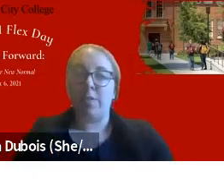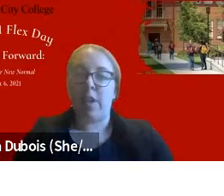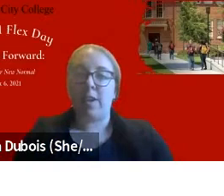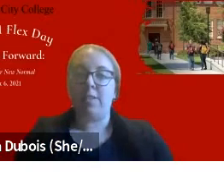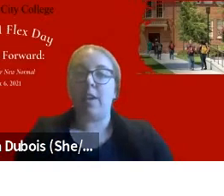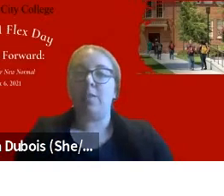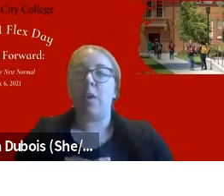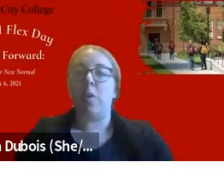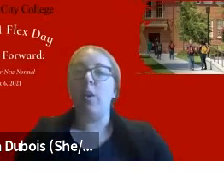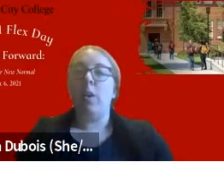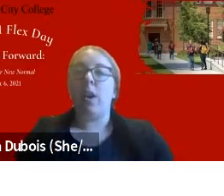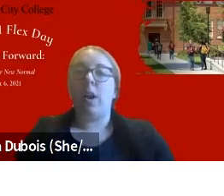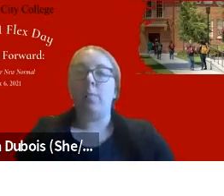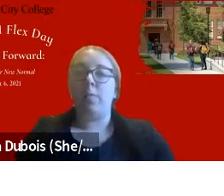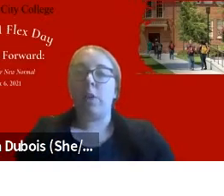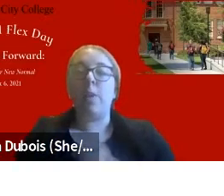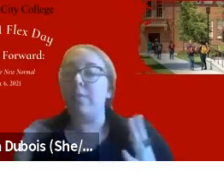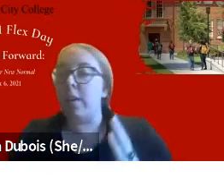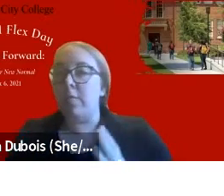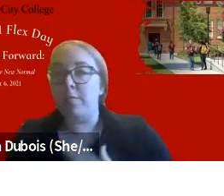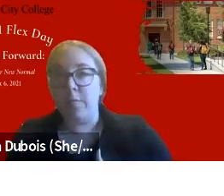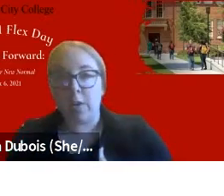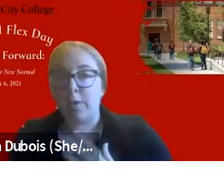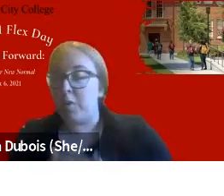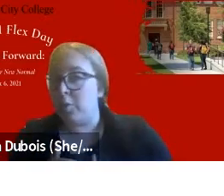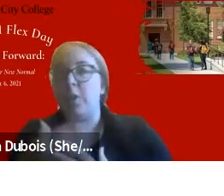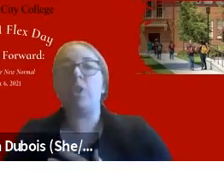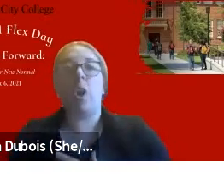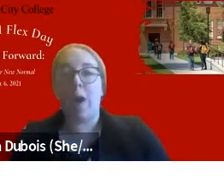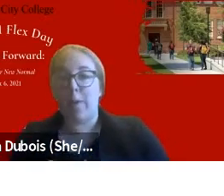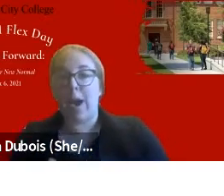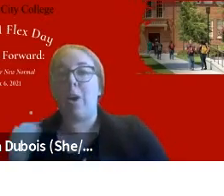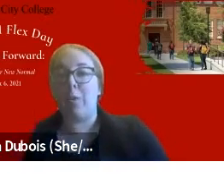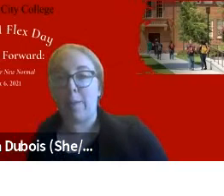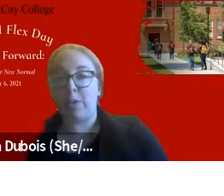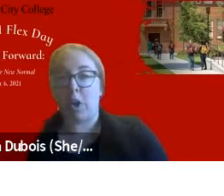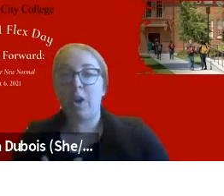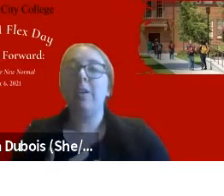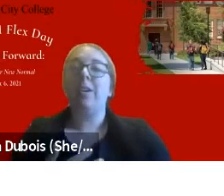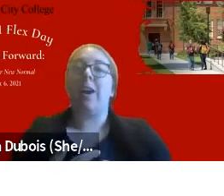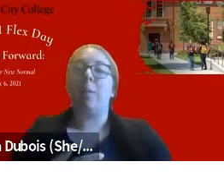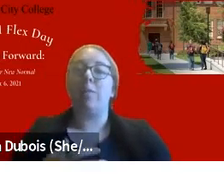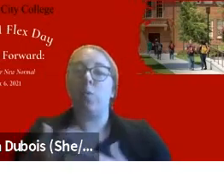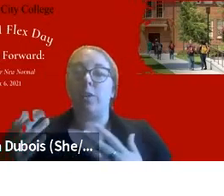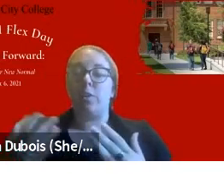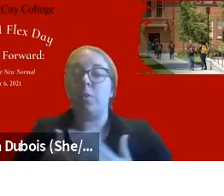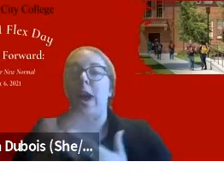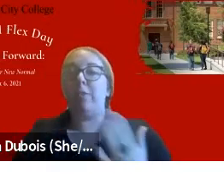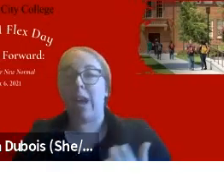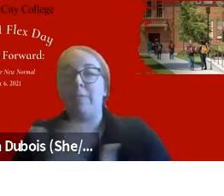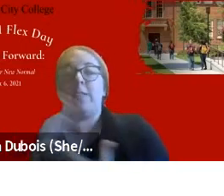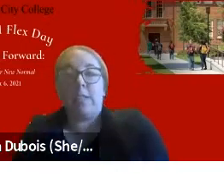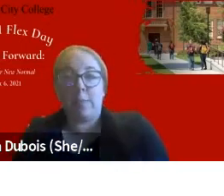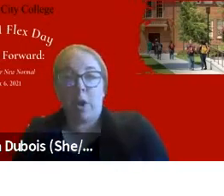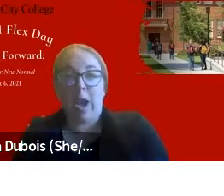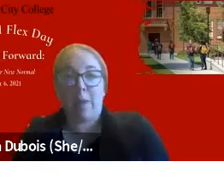a lot of mistakes. And so there are many funny videos on YouTube that show how bad auto captions are. If you want to have